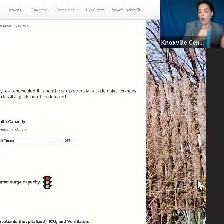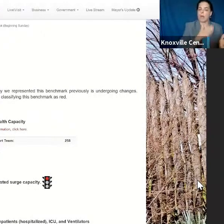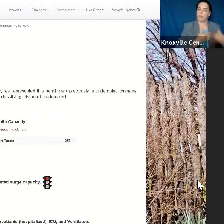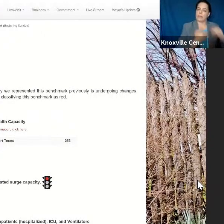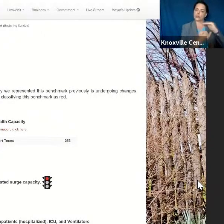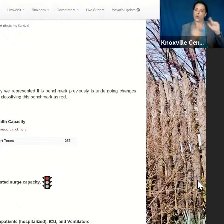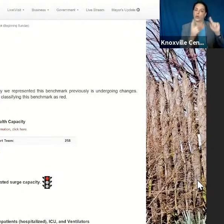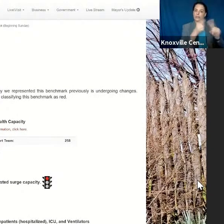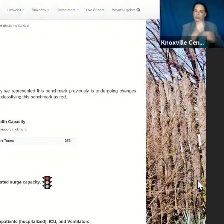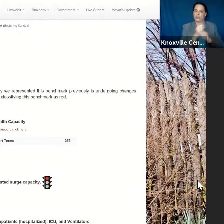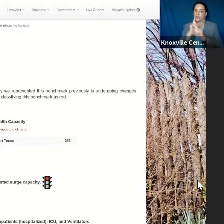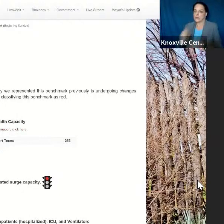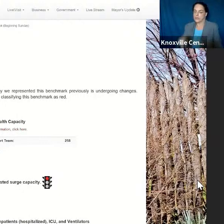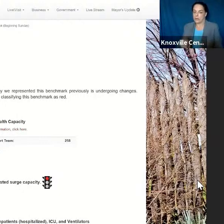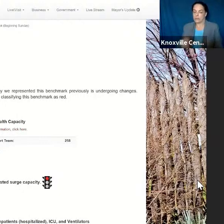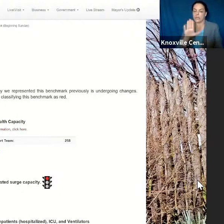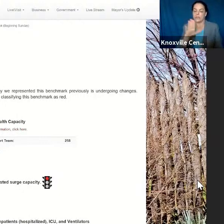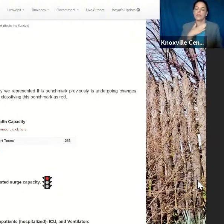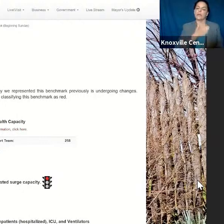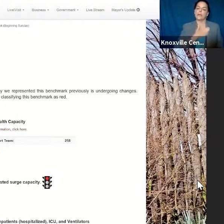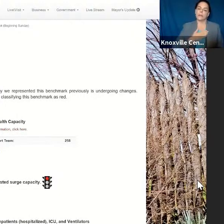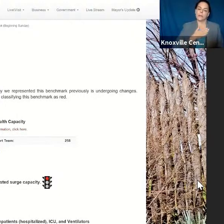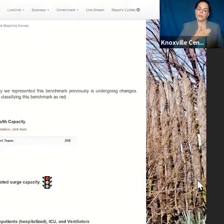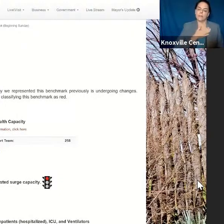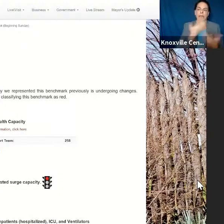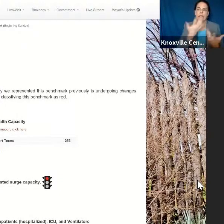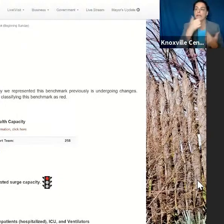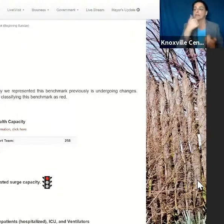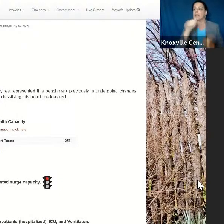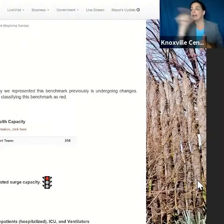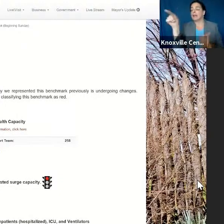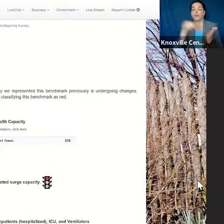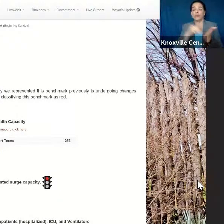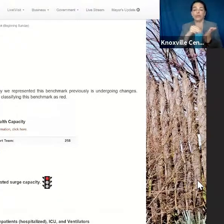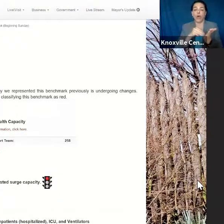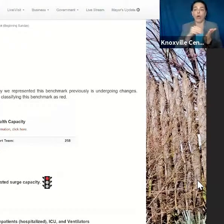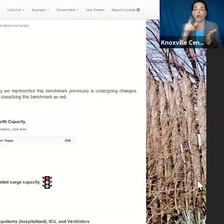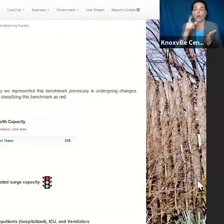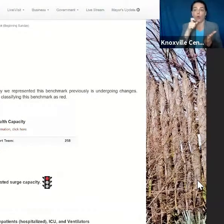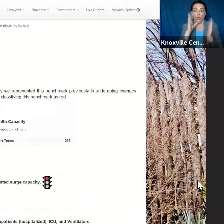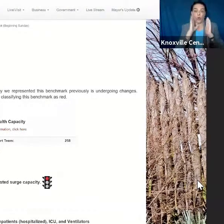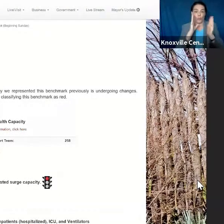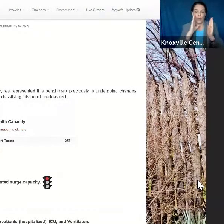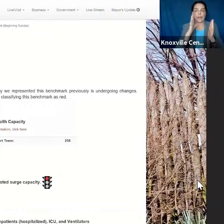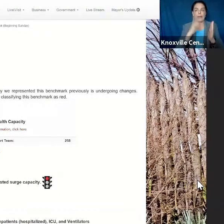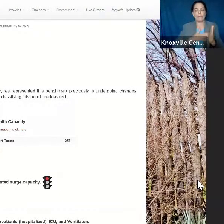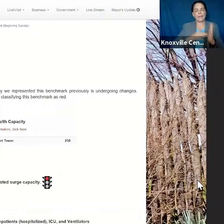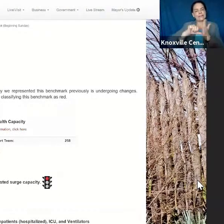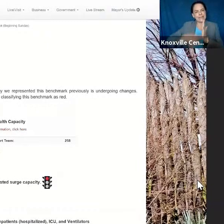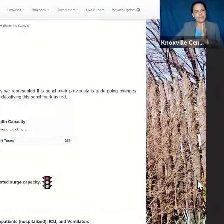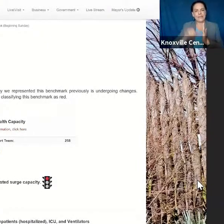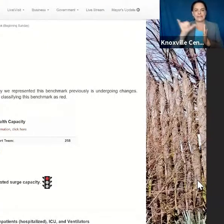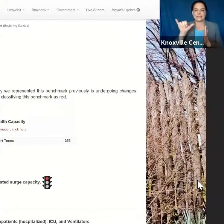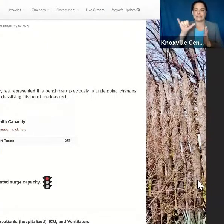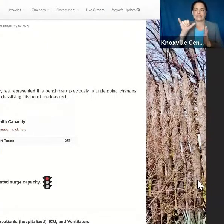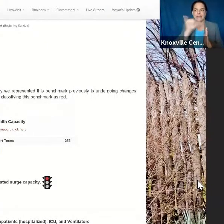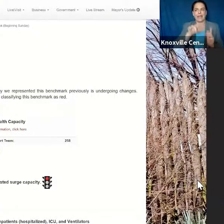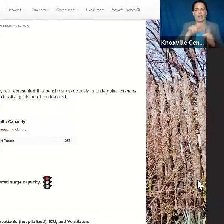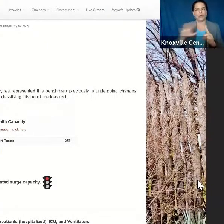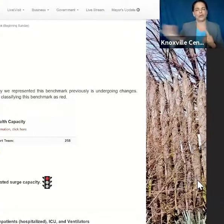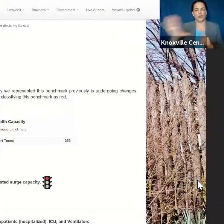media providers who are listening to reiterate, or any of our medical providers, who are listening to reiterate this message to their patients as